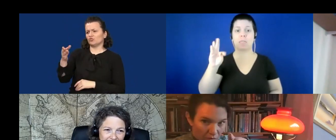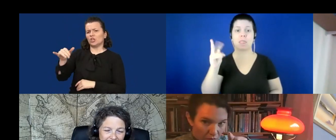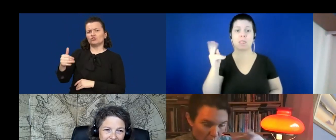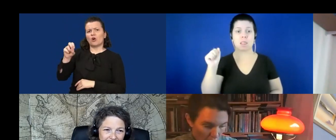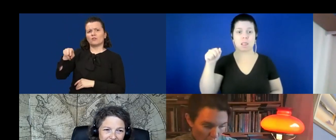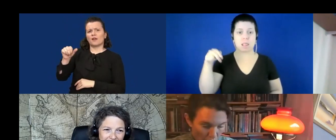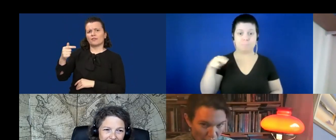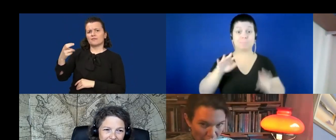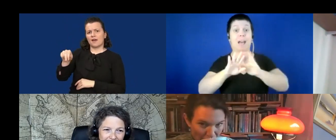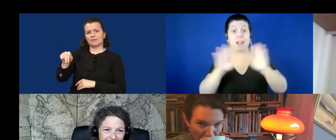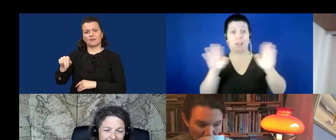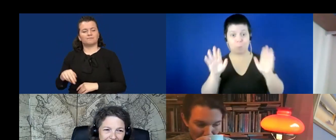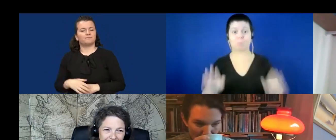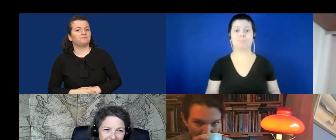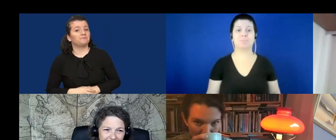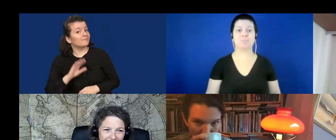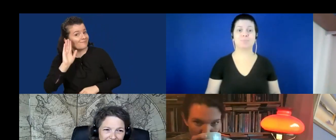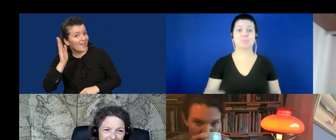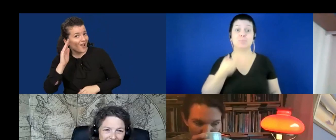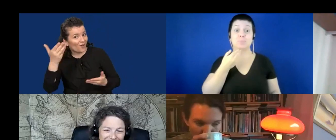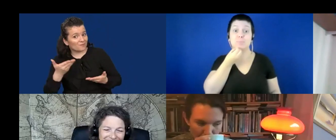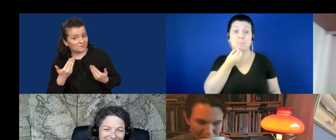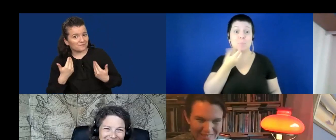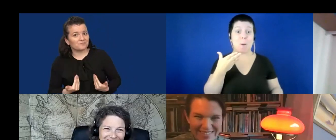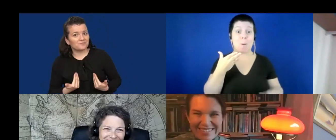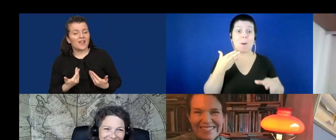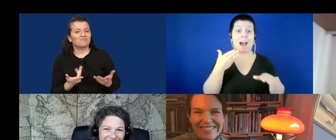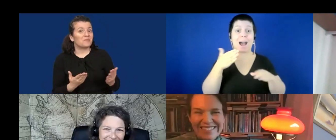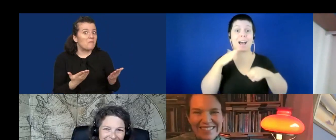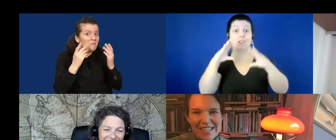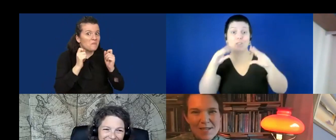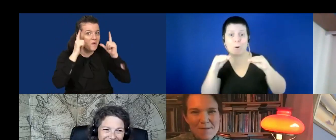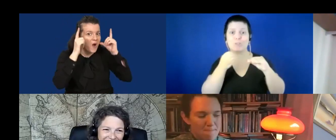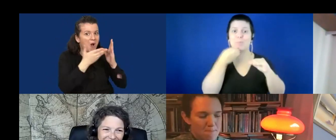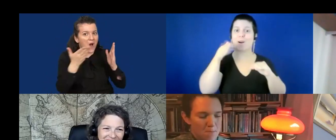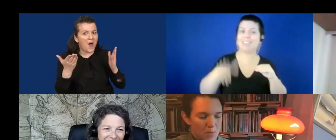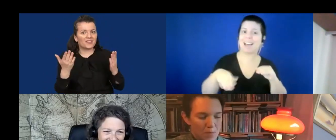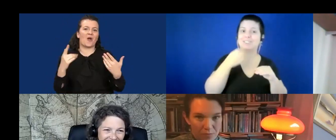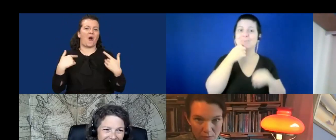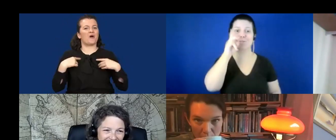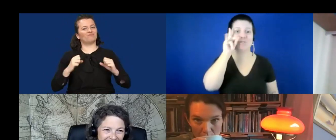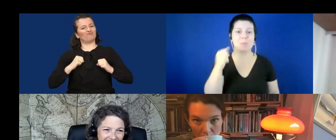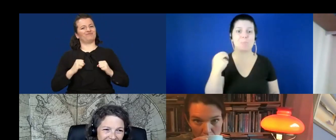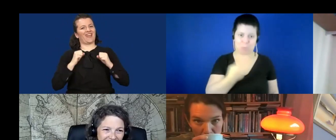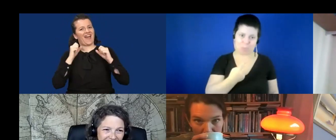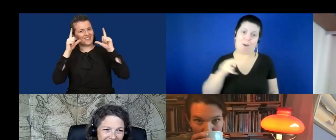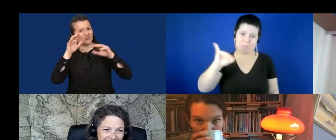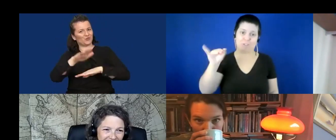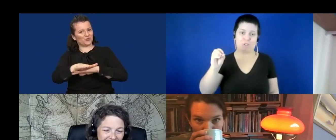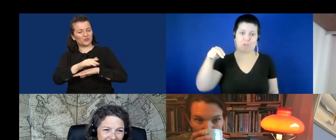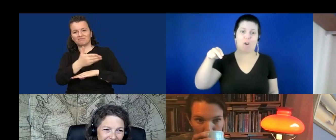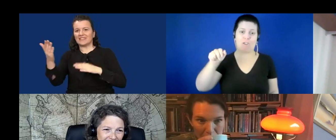Hello, everyone, and good morning, afternoon, and evening. My name is Jonathan Reid, and I work for